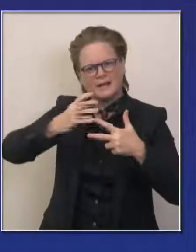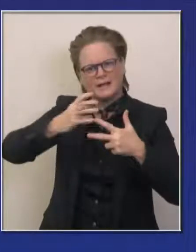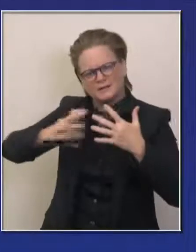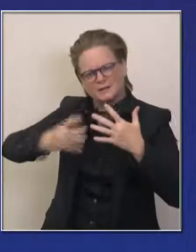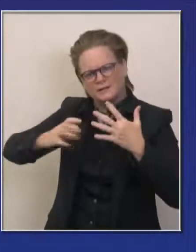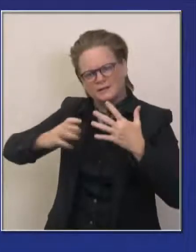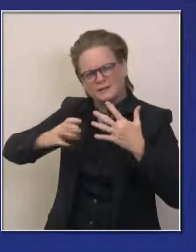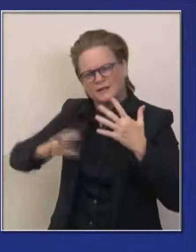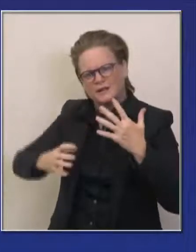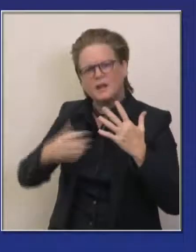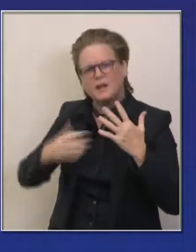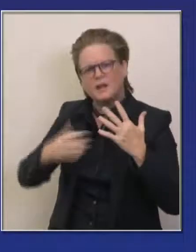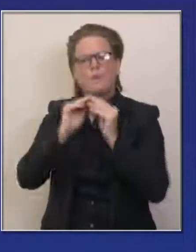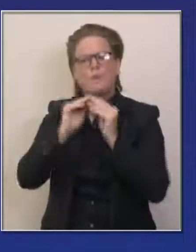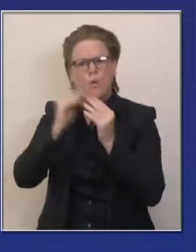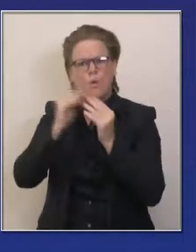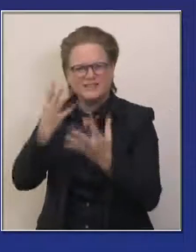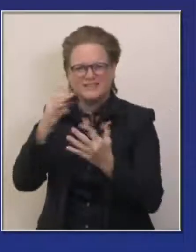covid19.ca.gov website,